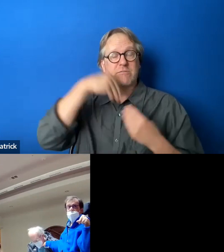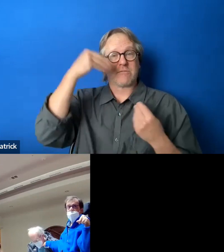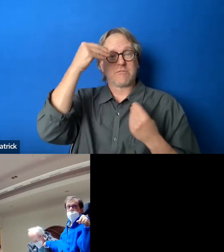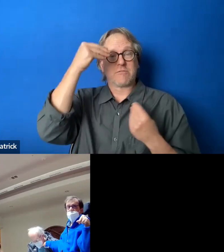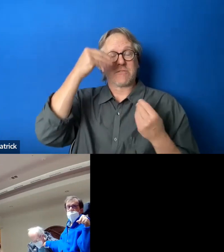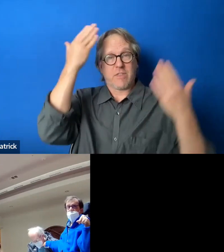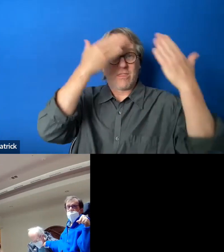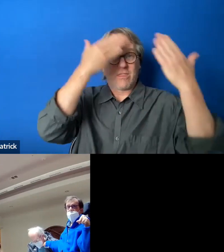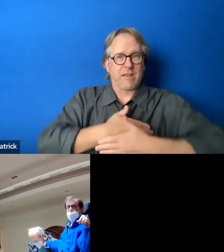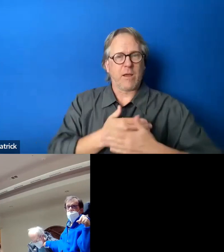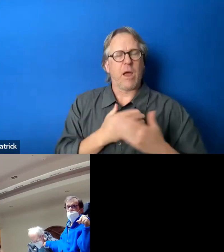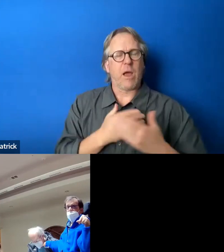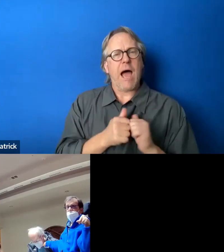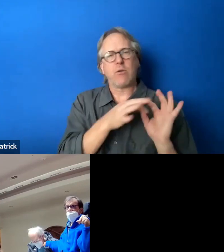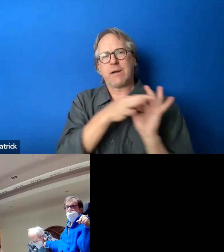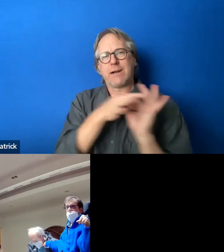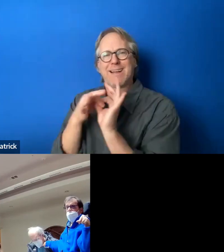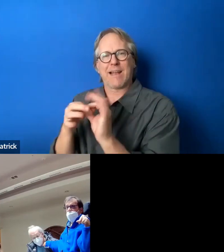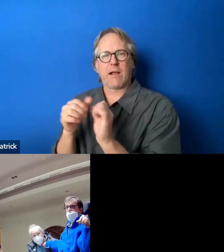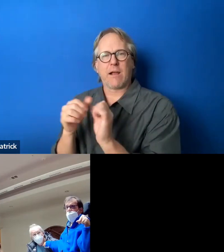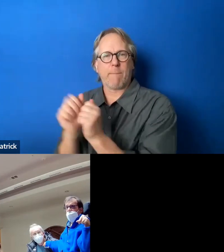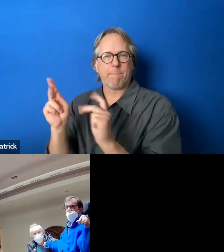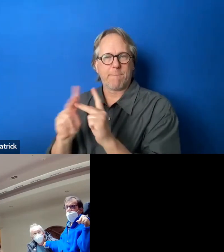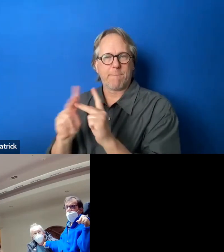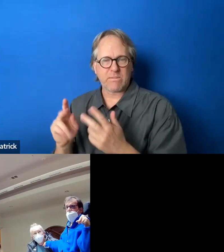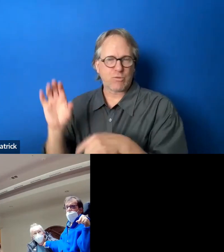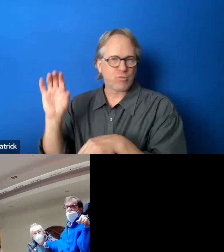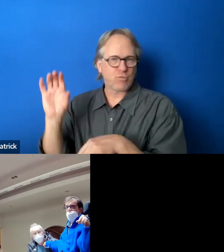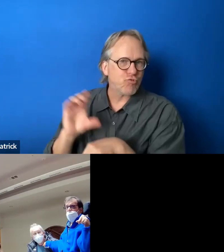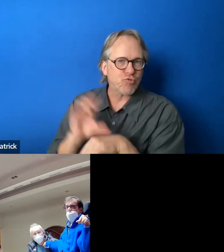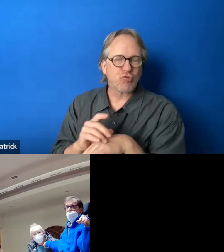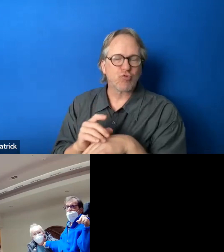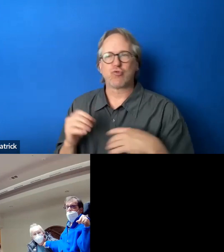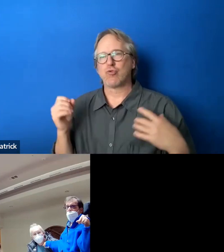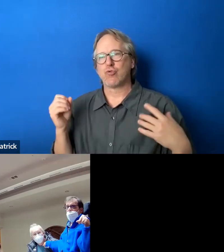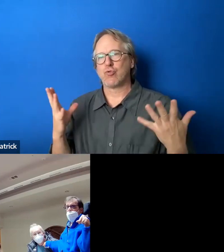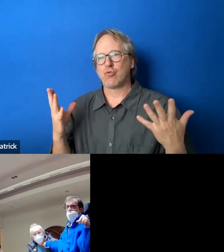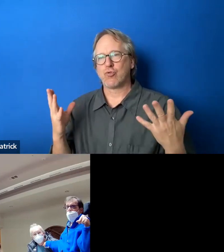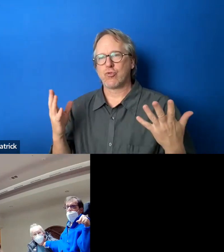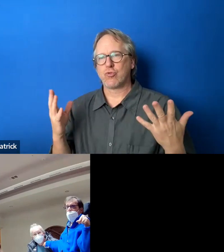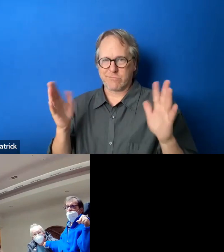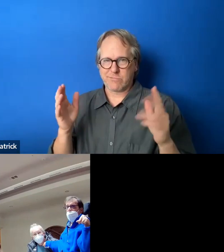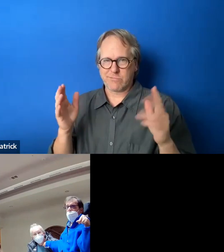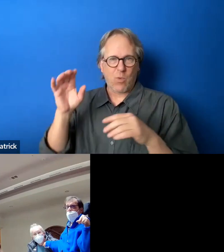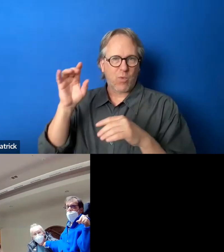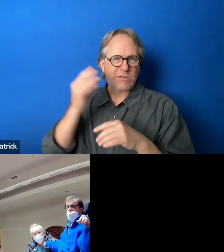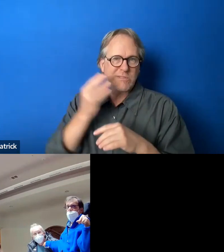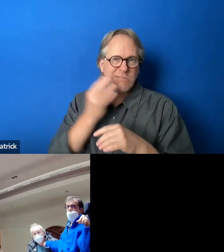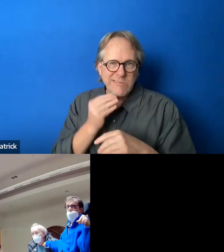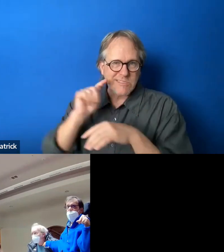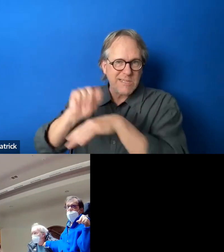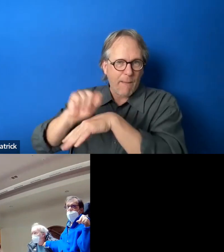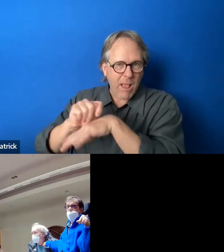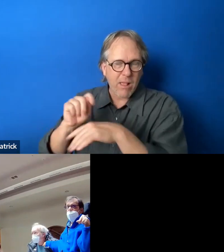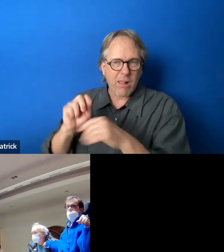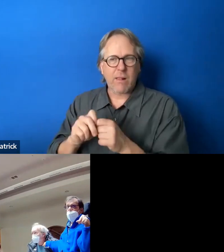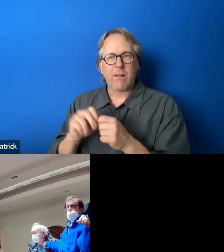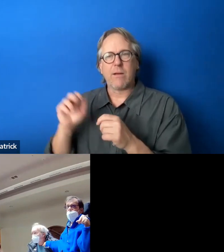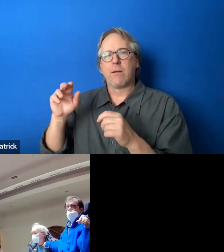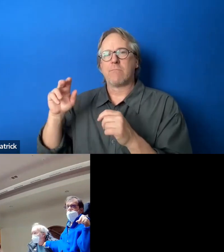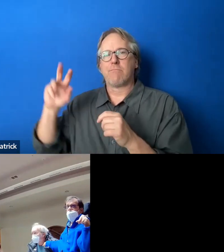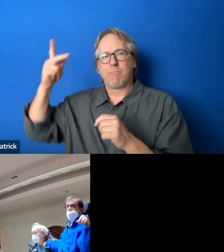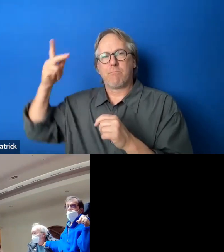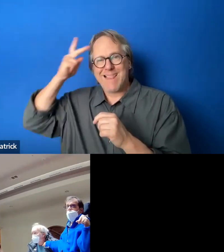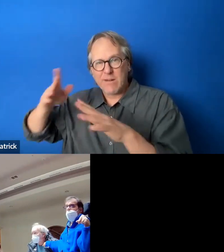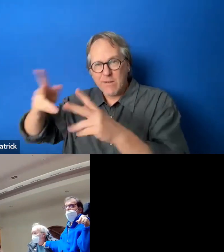better connect with people in our communities, whether it's church? I know I've had this issue in synagogues I've been to, in political spaces, where